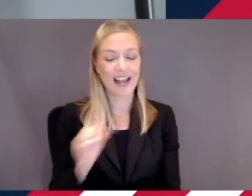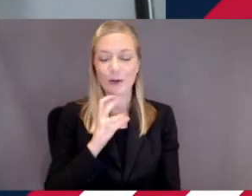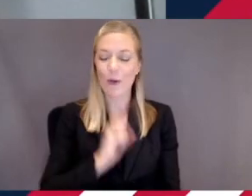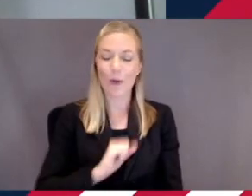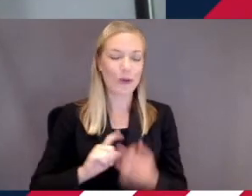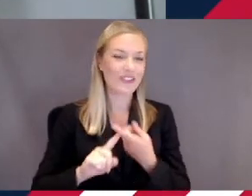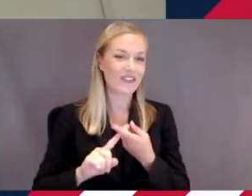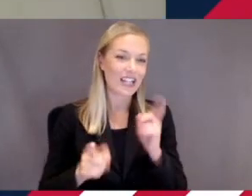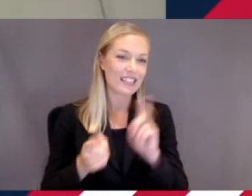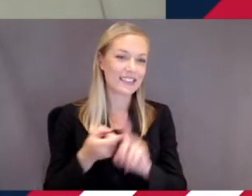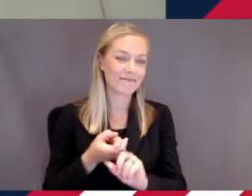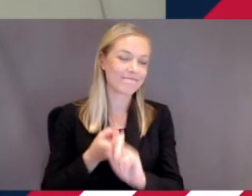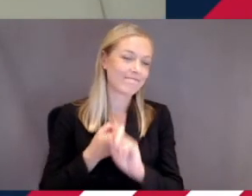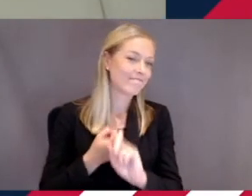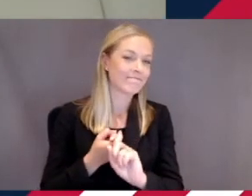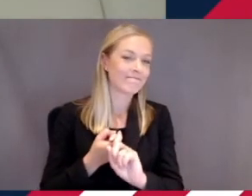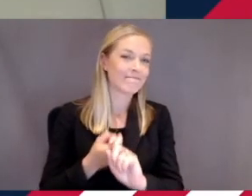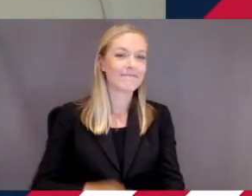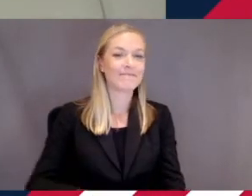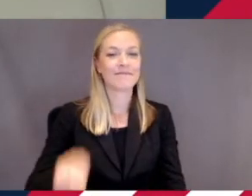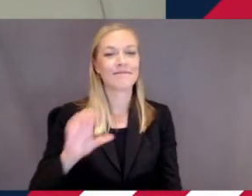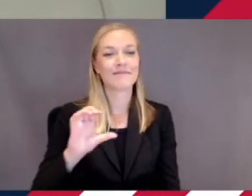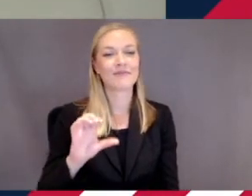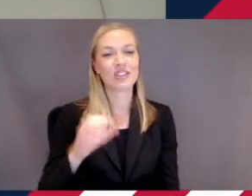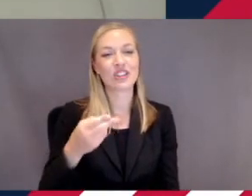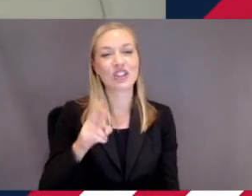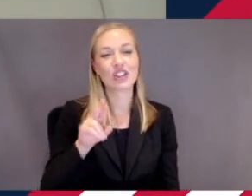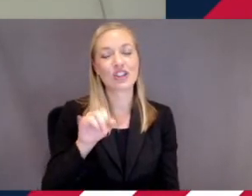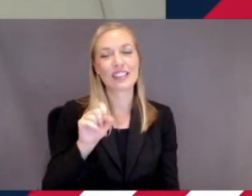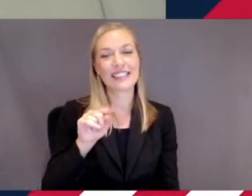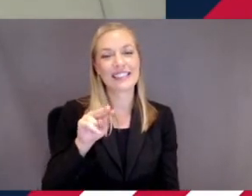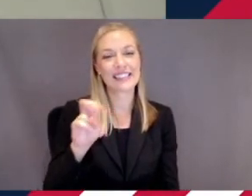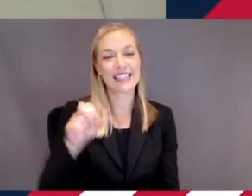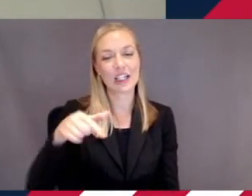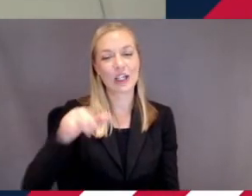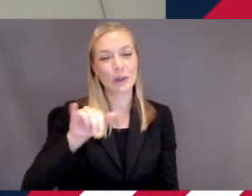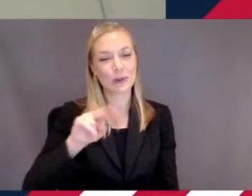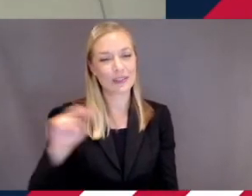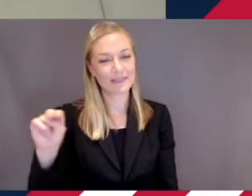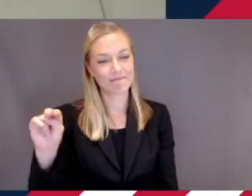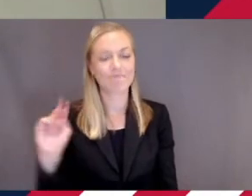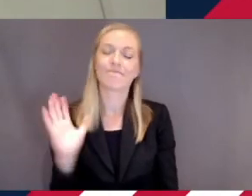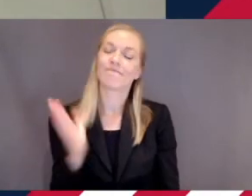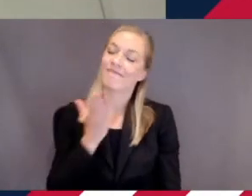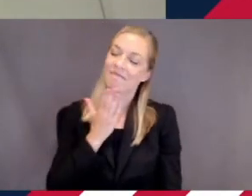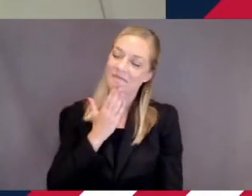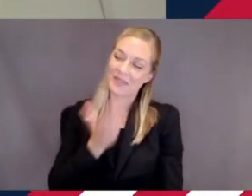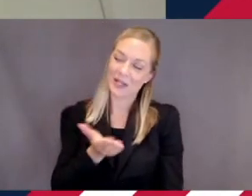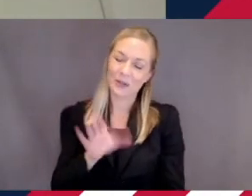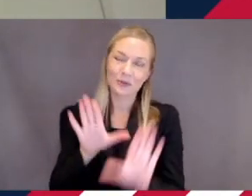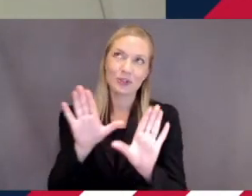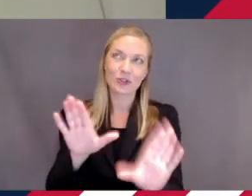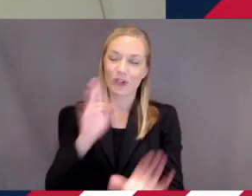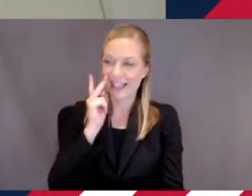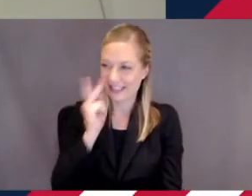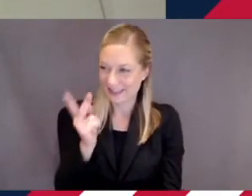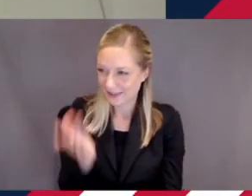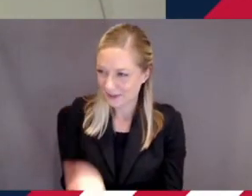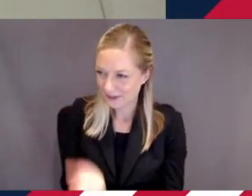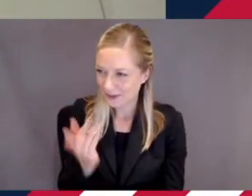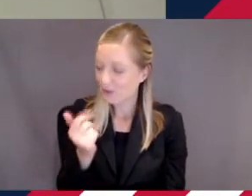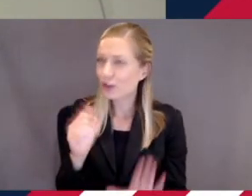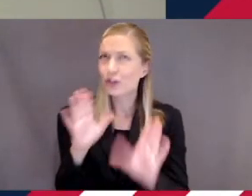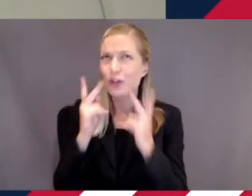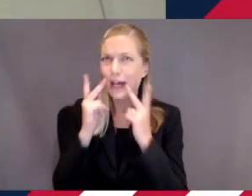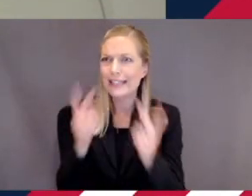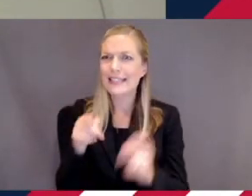Quinn. Thank you, Barney. It's great to see you. And it's wonderful to see you sitting in front of the